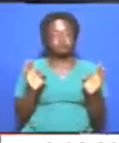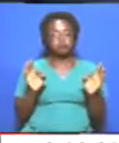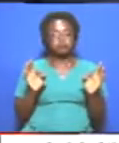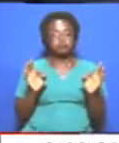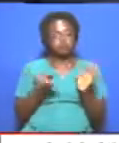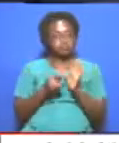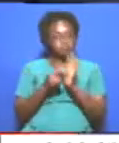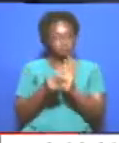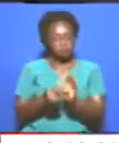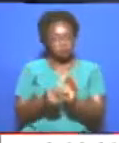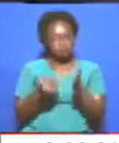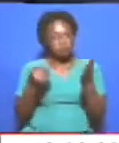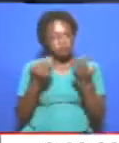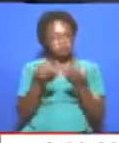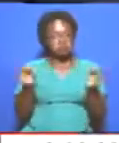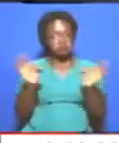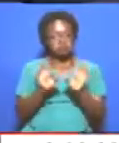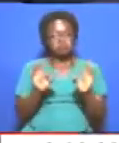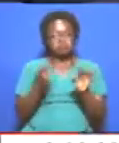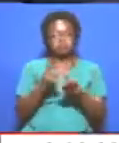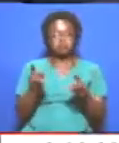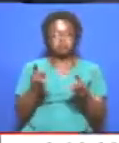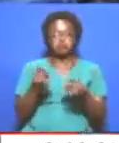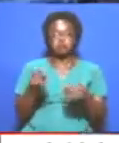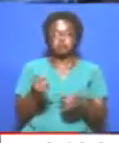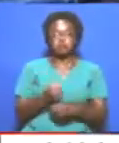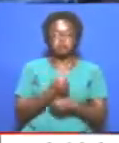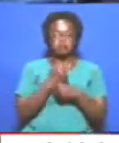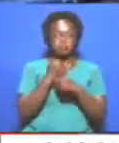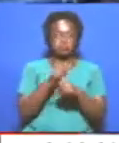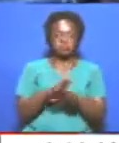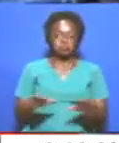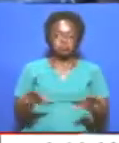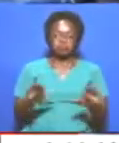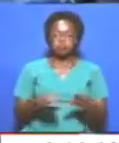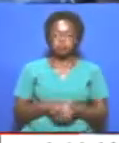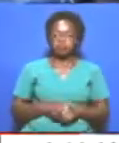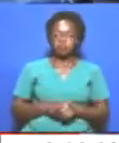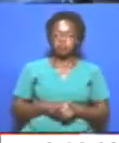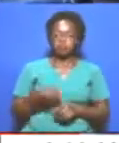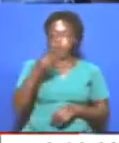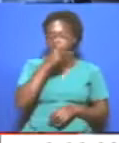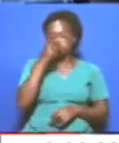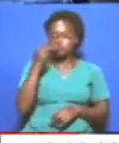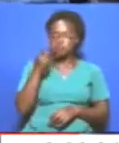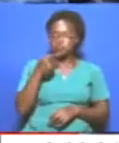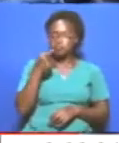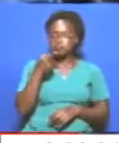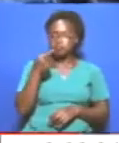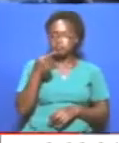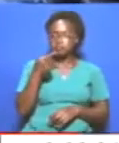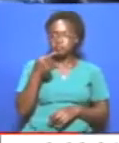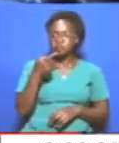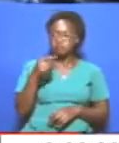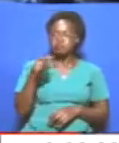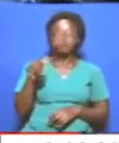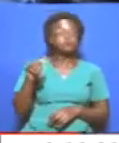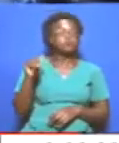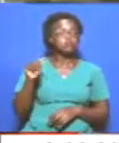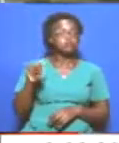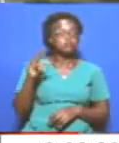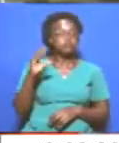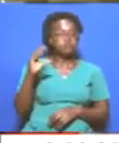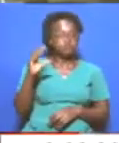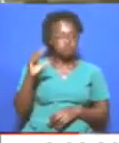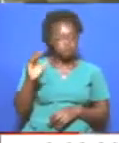freedom. Absolutely. But I think we are on solid ground. On his part, Kalonzo said they would hold their NEC meetings in the coming